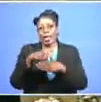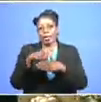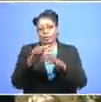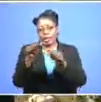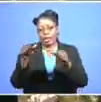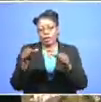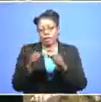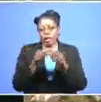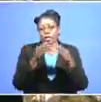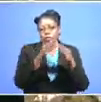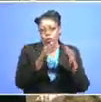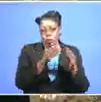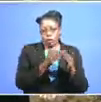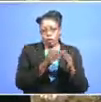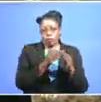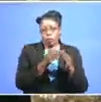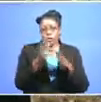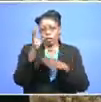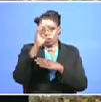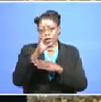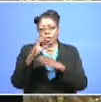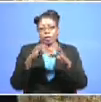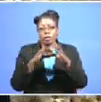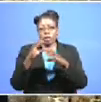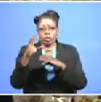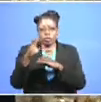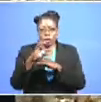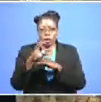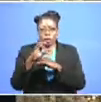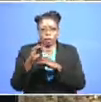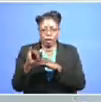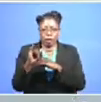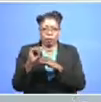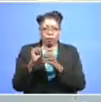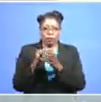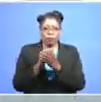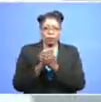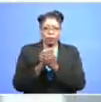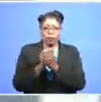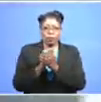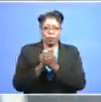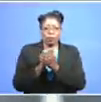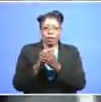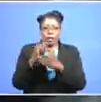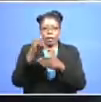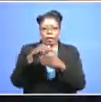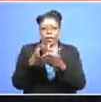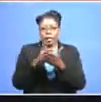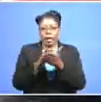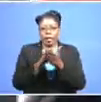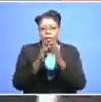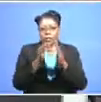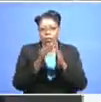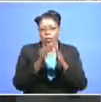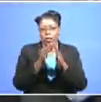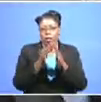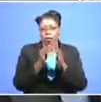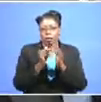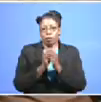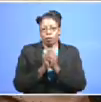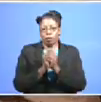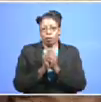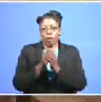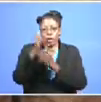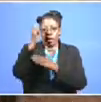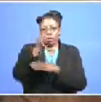ahead of the installation of water mains and the construction of a reverse osmosis plant in that community. Executive Chairman Adrian